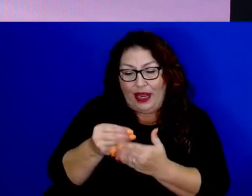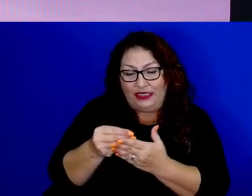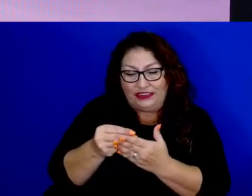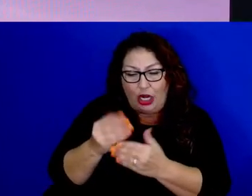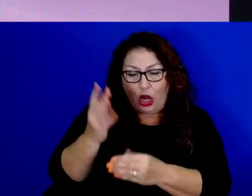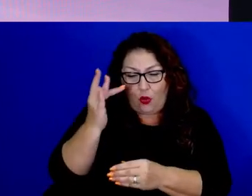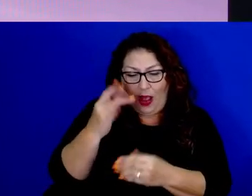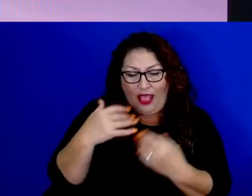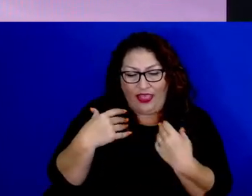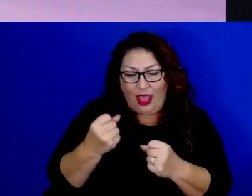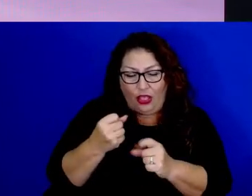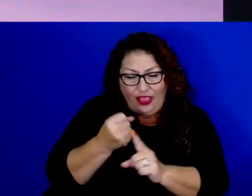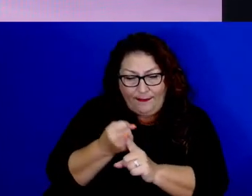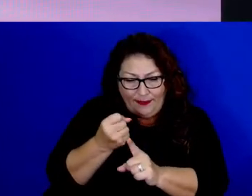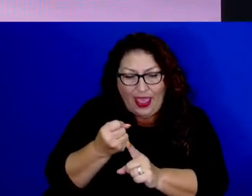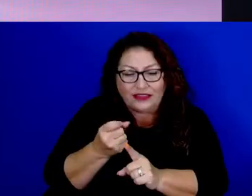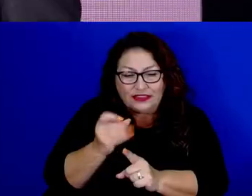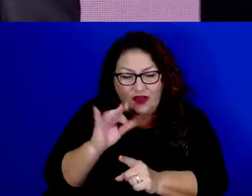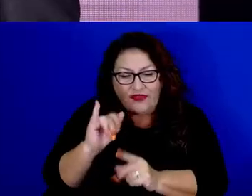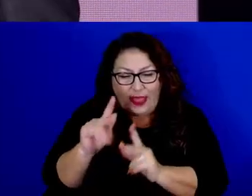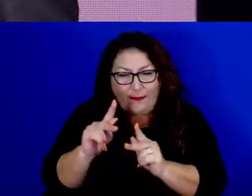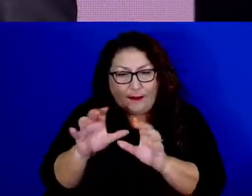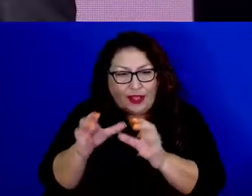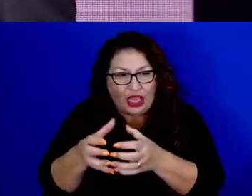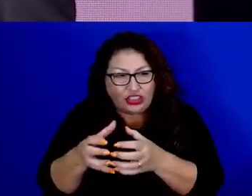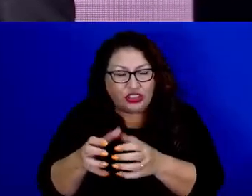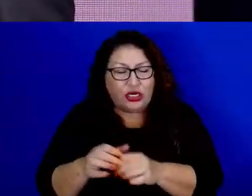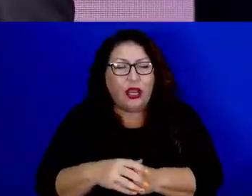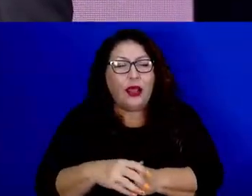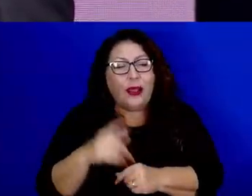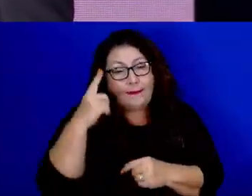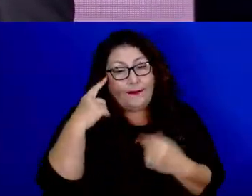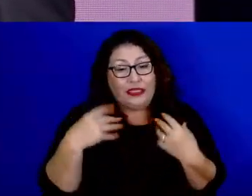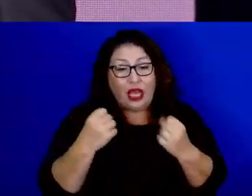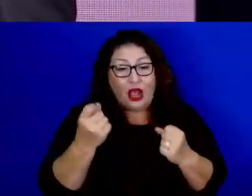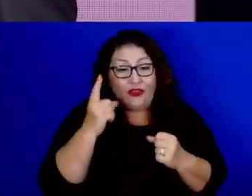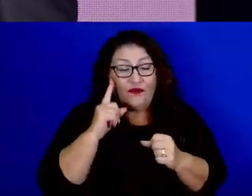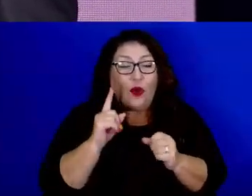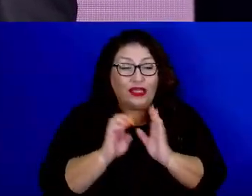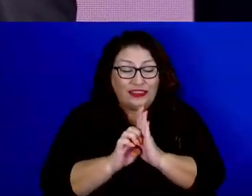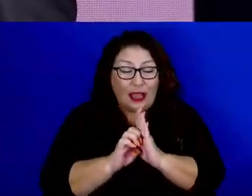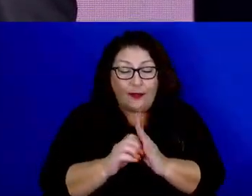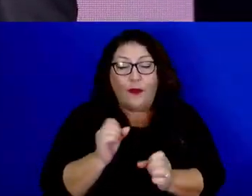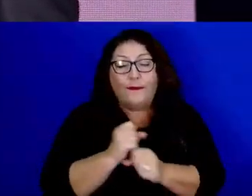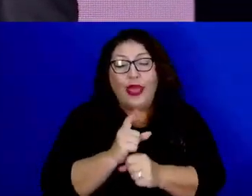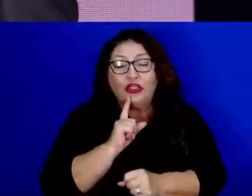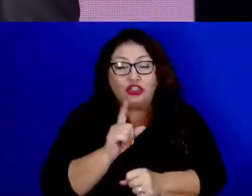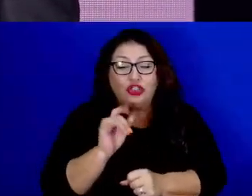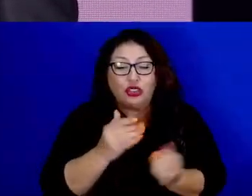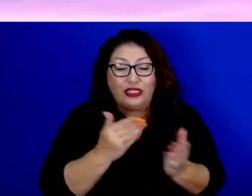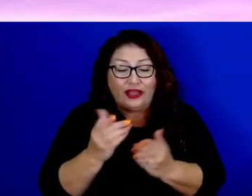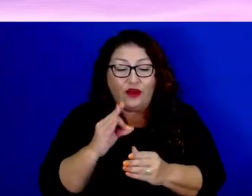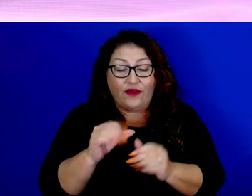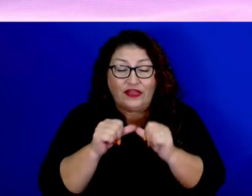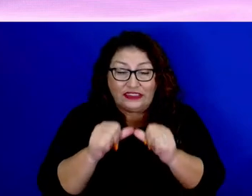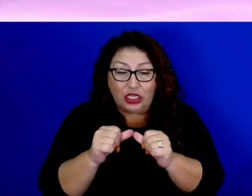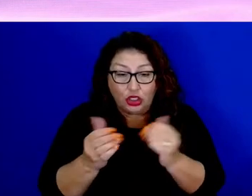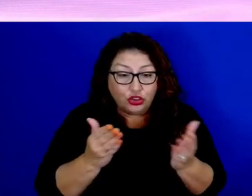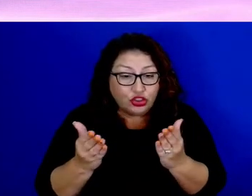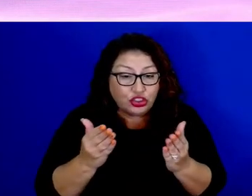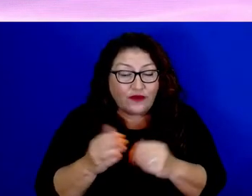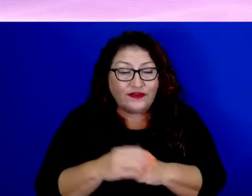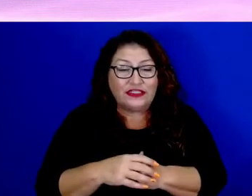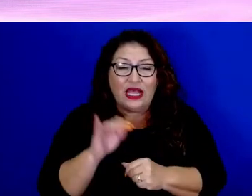the population, mental health, for example, ensuring delivery of continued services. This is all